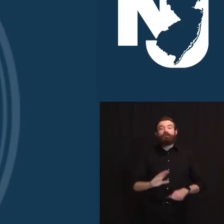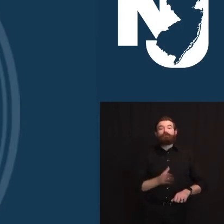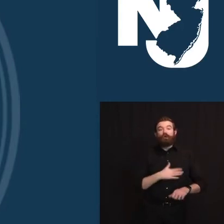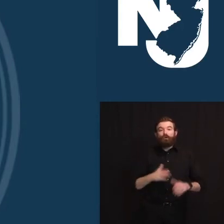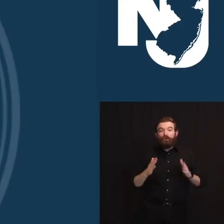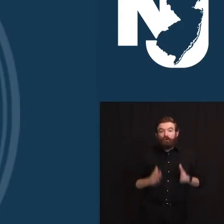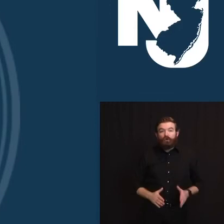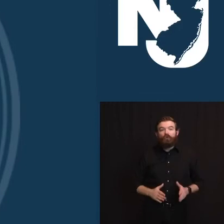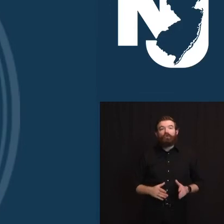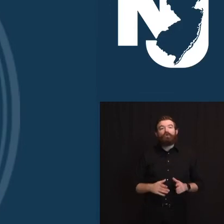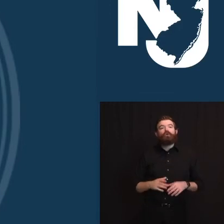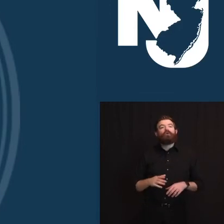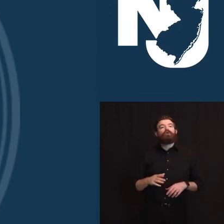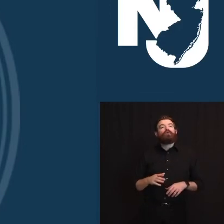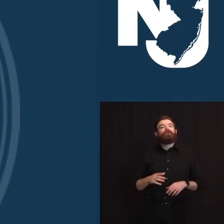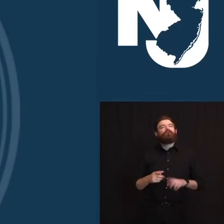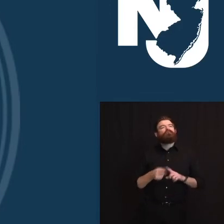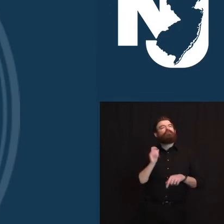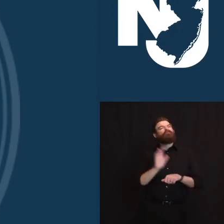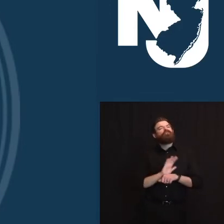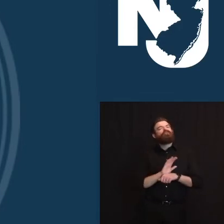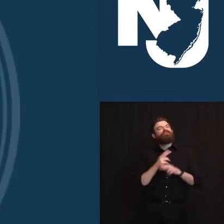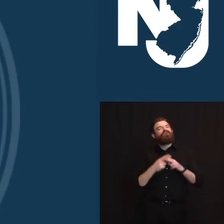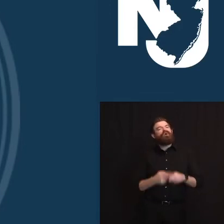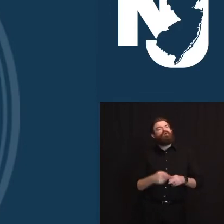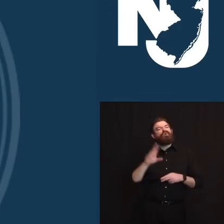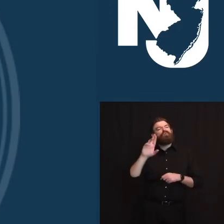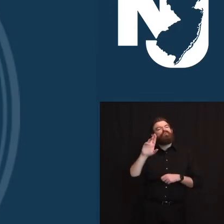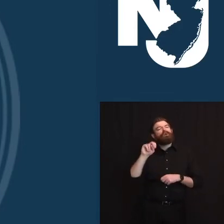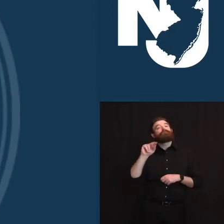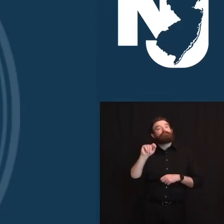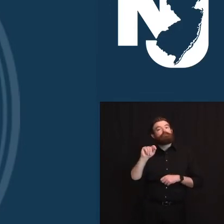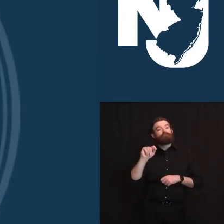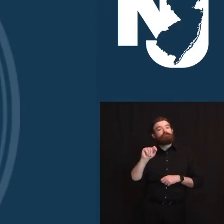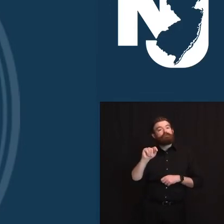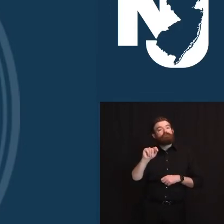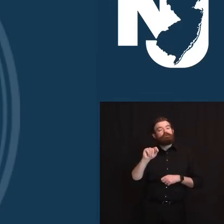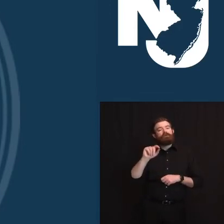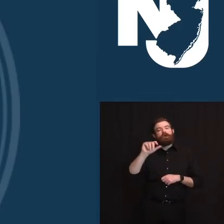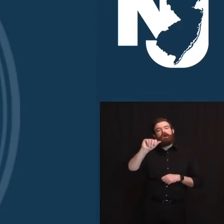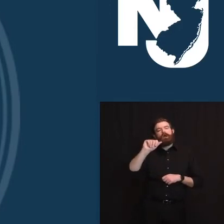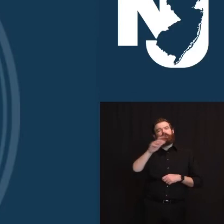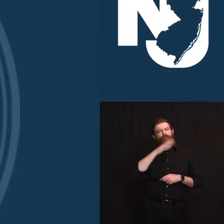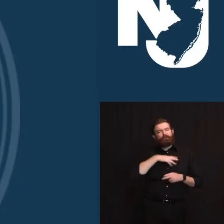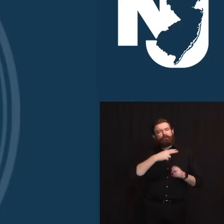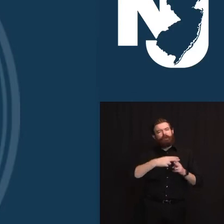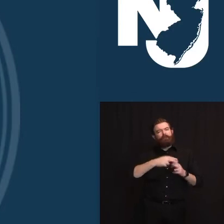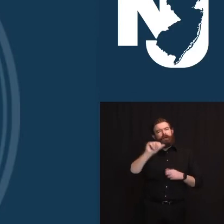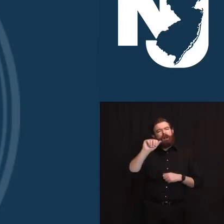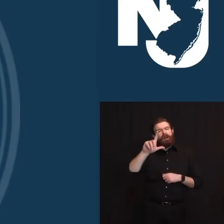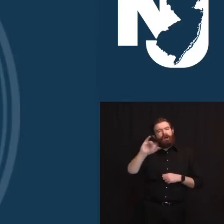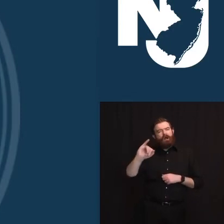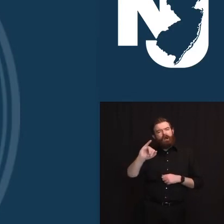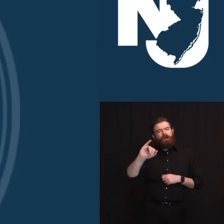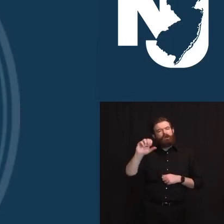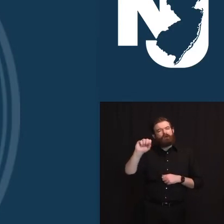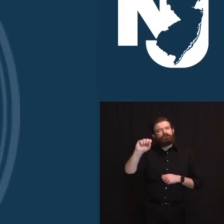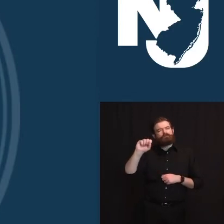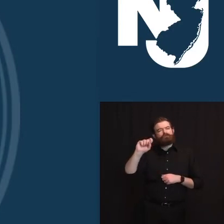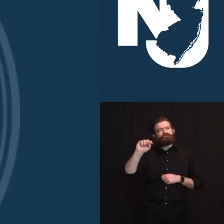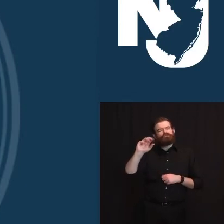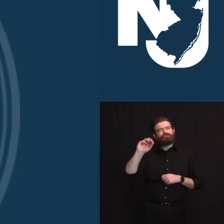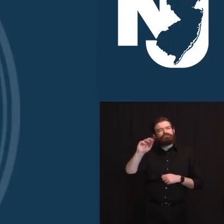from Rent. Ali Stroker, who we've mentioned before, who was in Oklahoma on Broadway last year, and Kim Ung